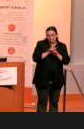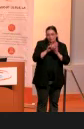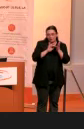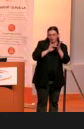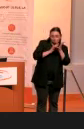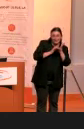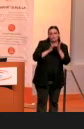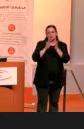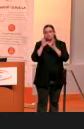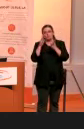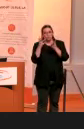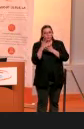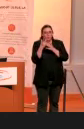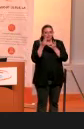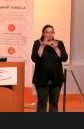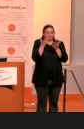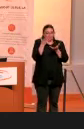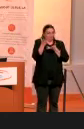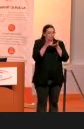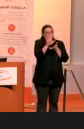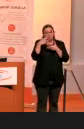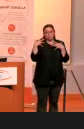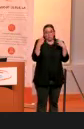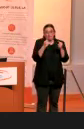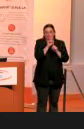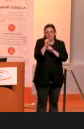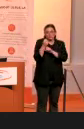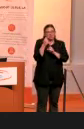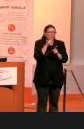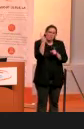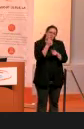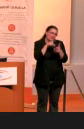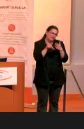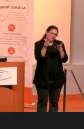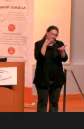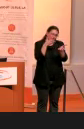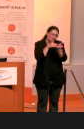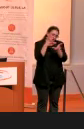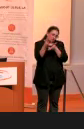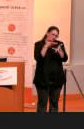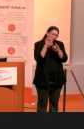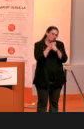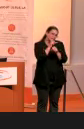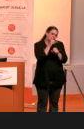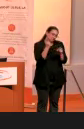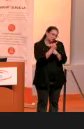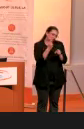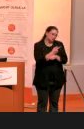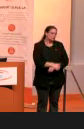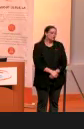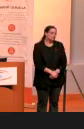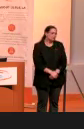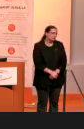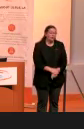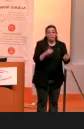medications and things. And so I'd encourage you to always talk with your doctor first to make sure it's appropriate for you. I think that was it from online.